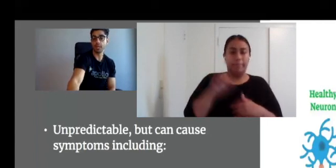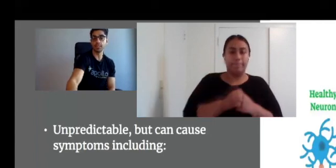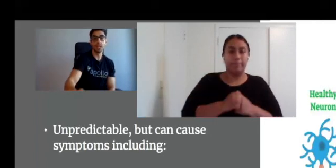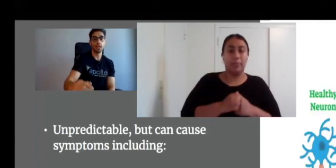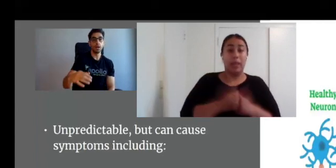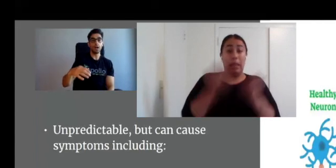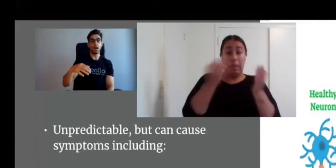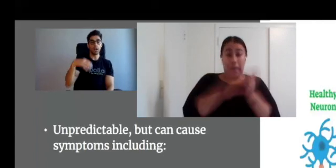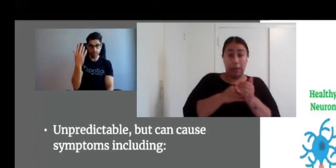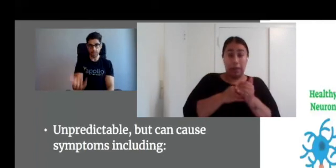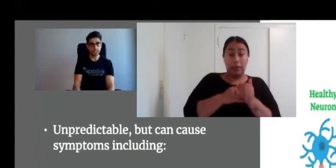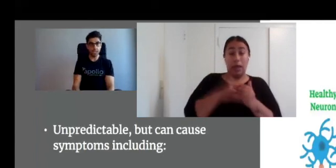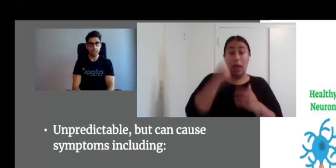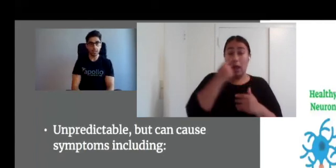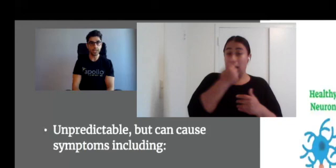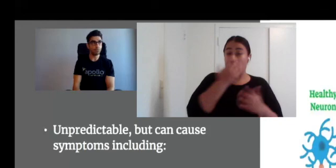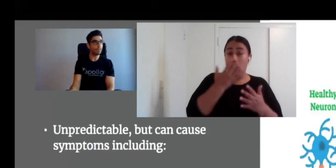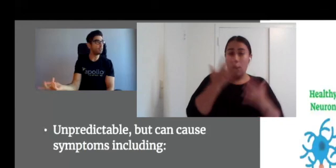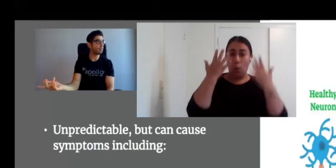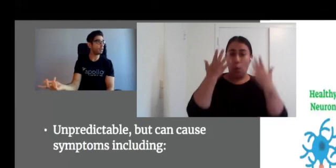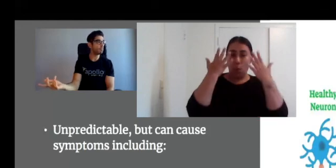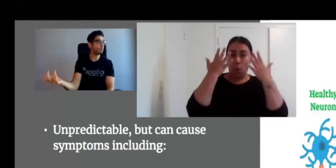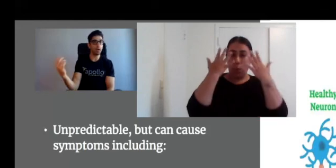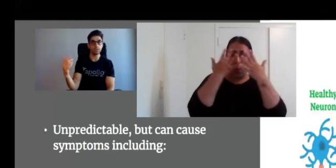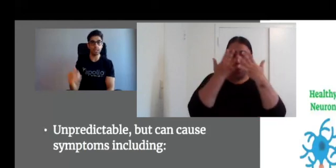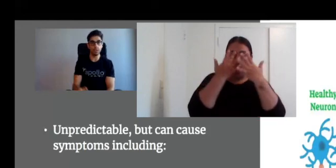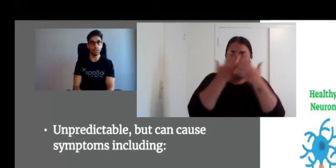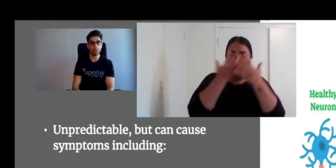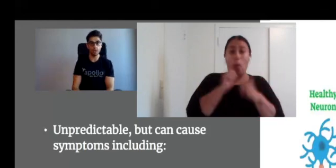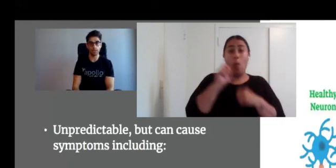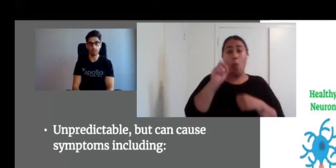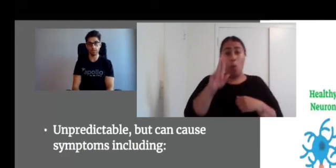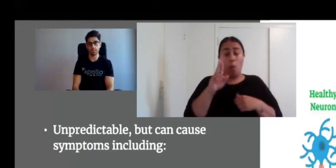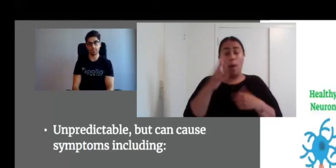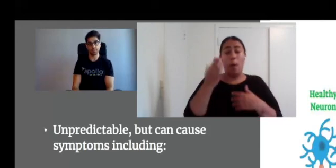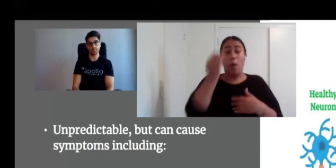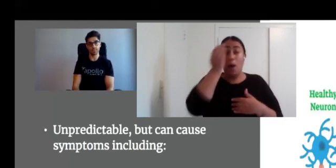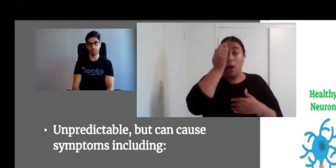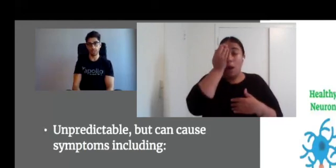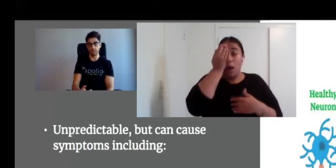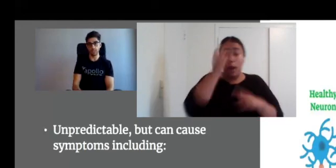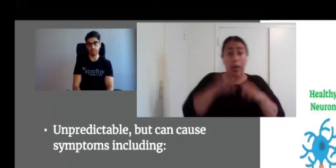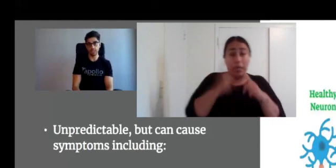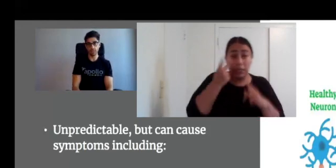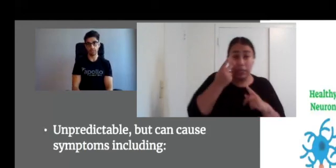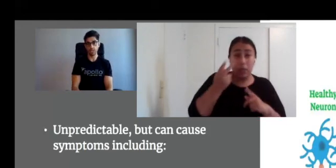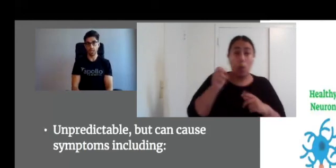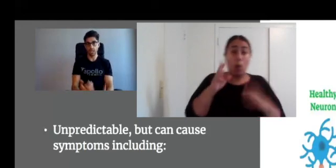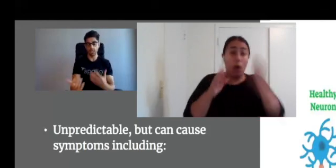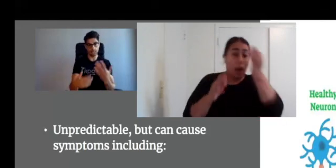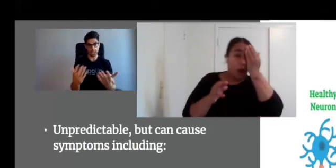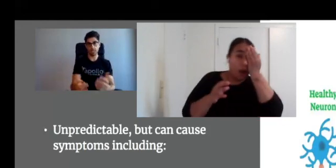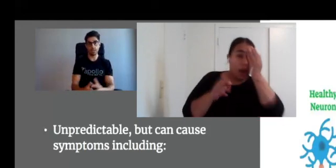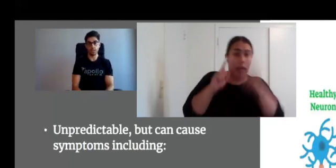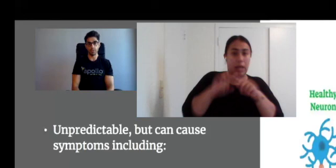drop things unbeknownst to me. I don't feel it falling, but it falls and I hear it hit the ground. So again, this is something that occurs